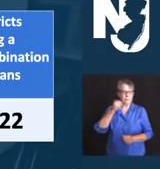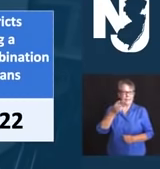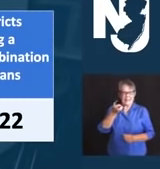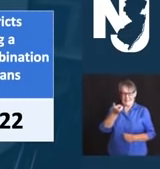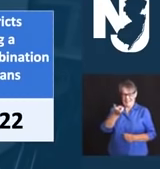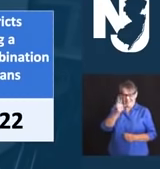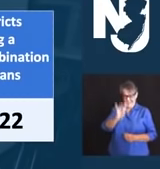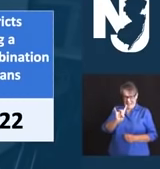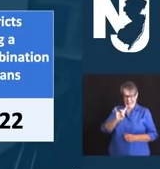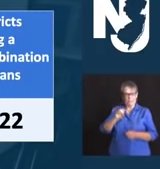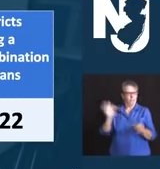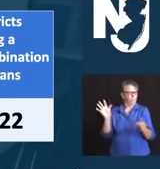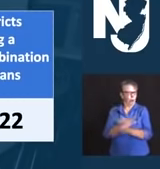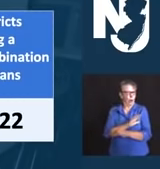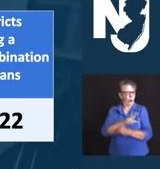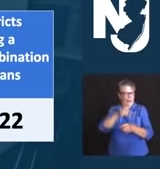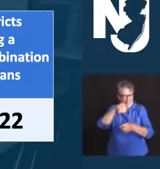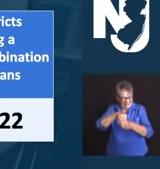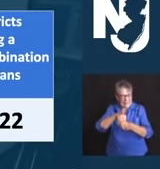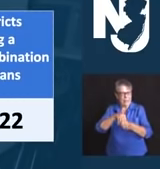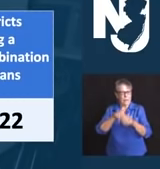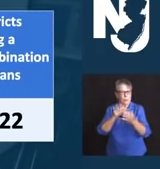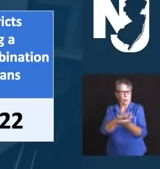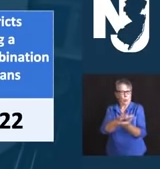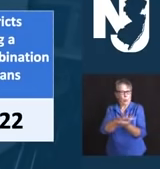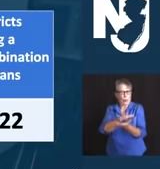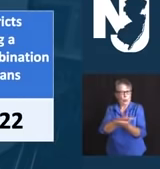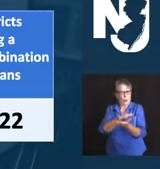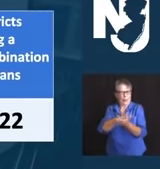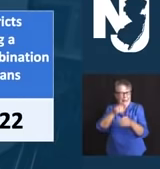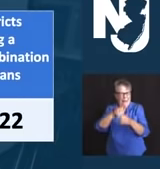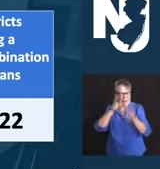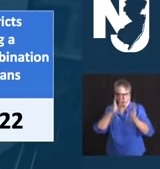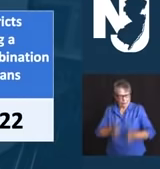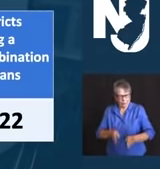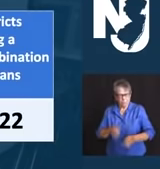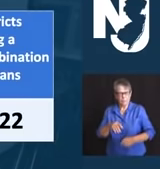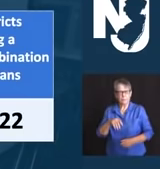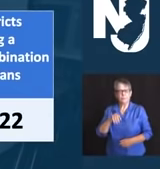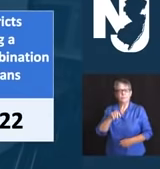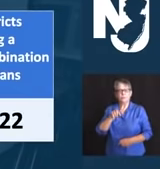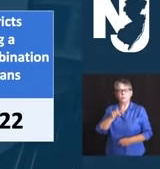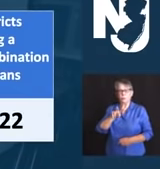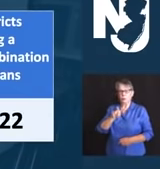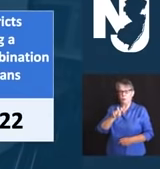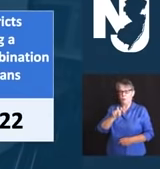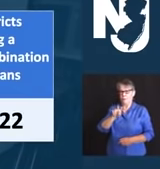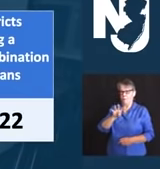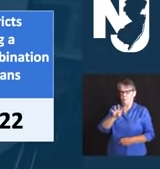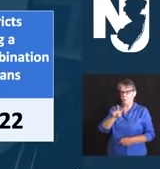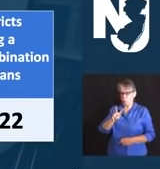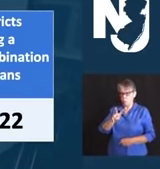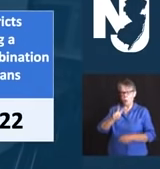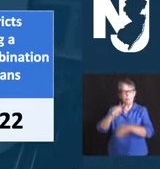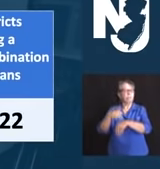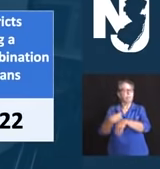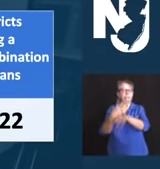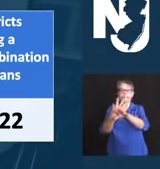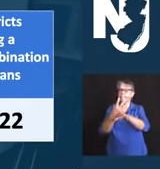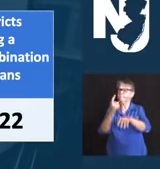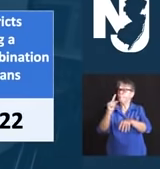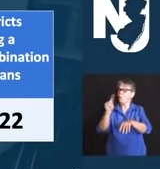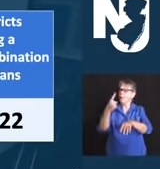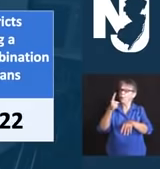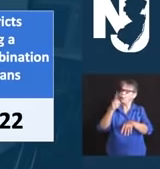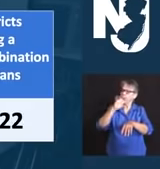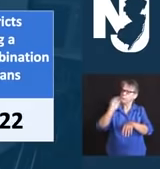And 22 will start the year with some combination of all of the above. In developing,